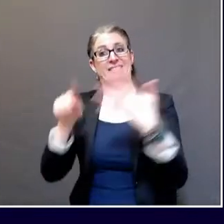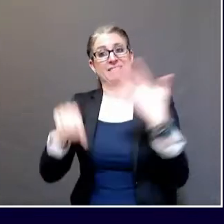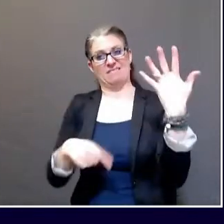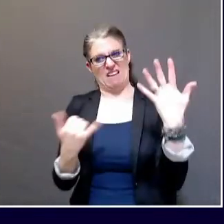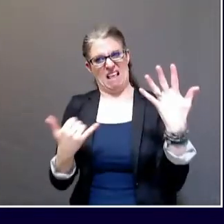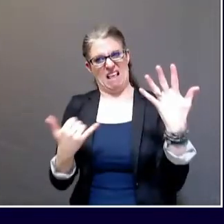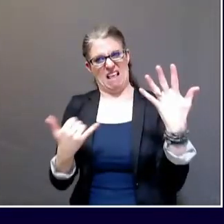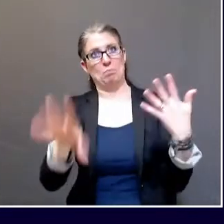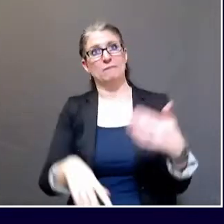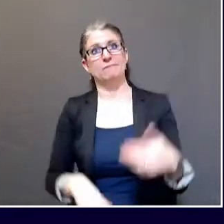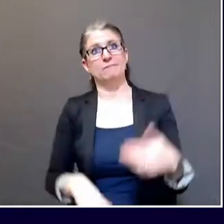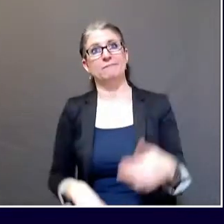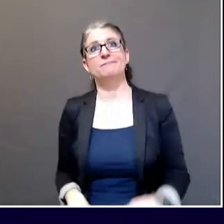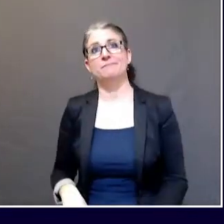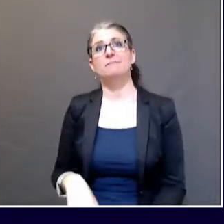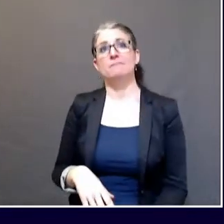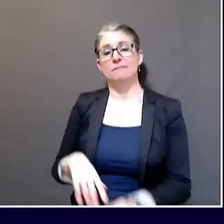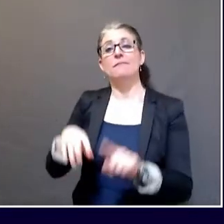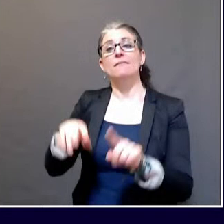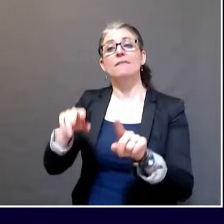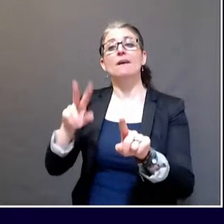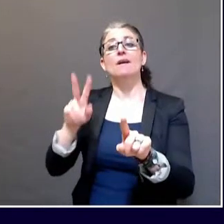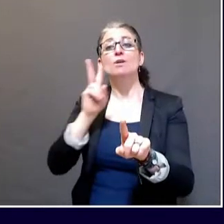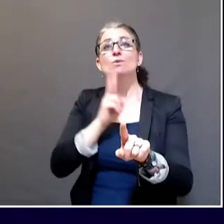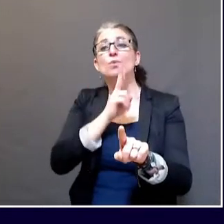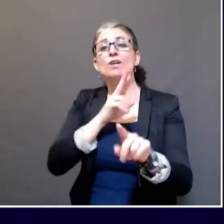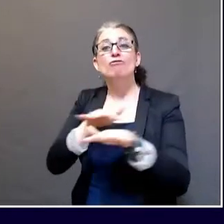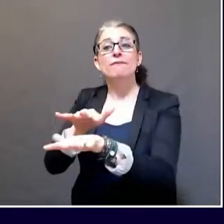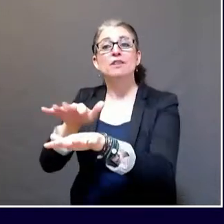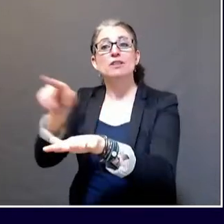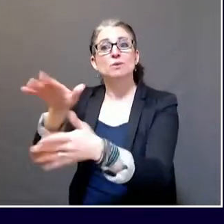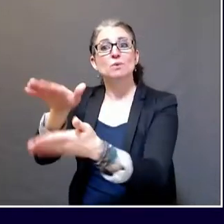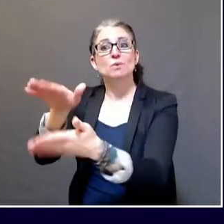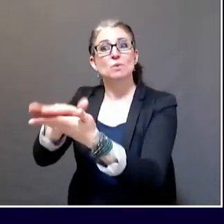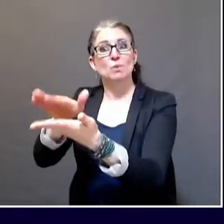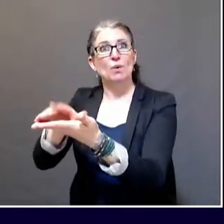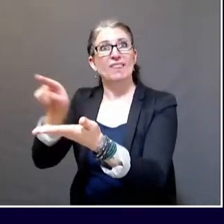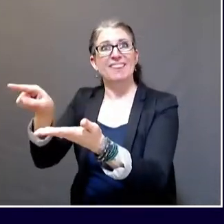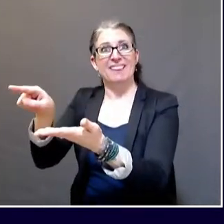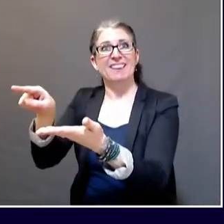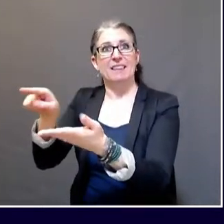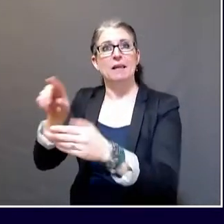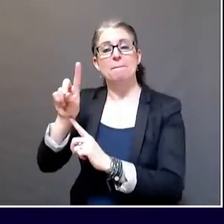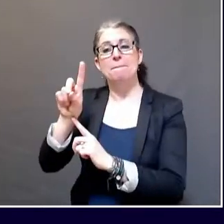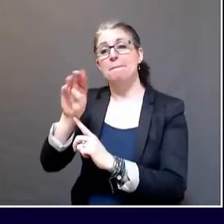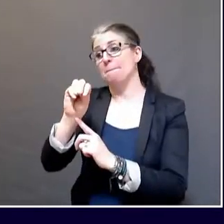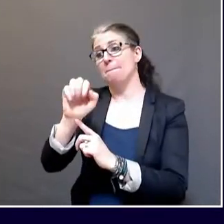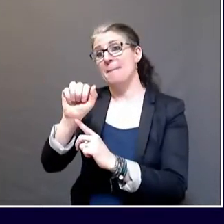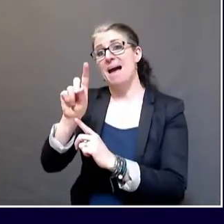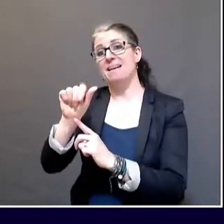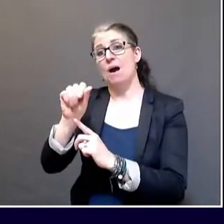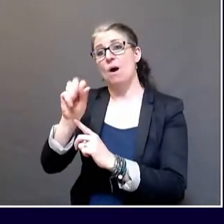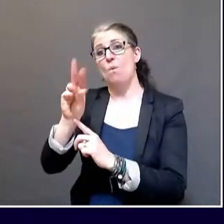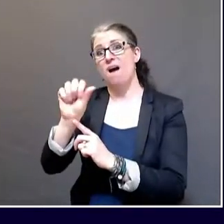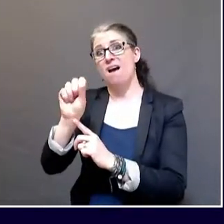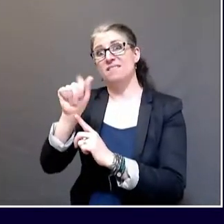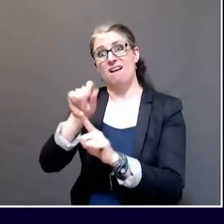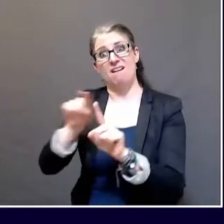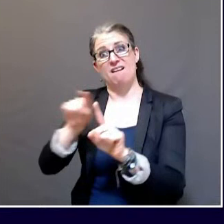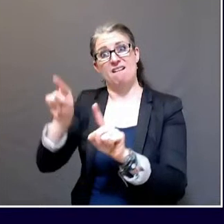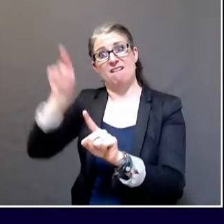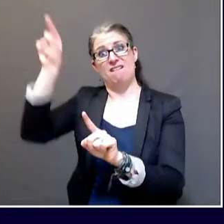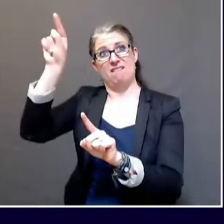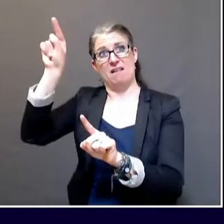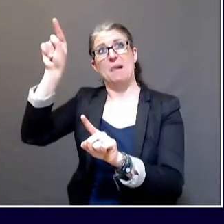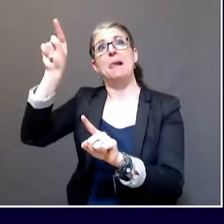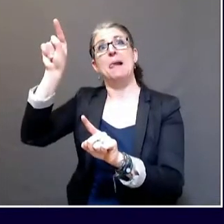At Twin Rivers Paper in Madawaska, where we are aware of 6 cases of COVID-19. At the Maine Turnpike Authority